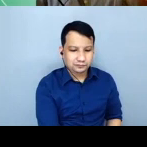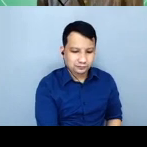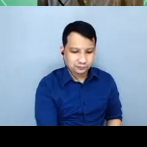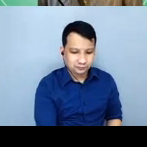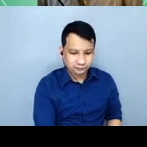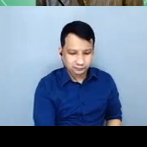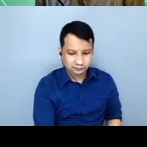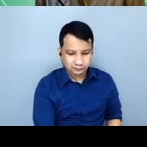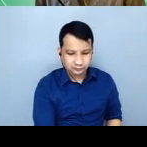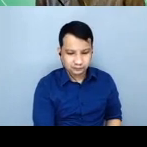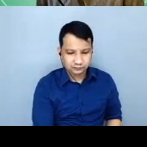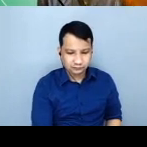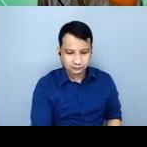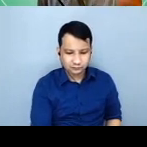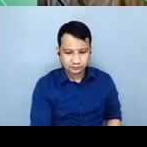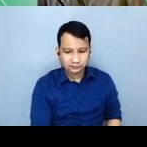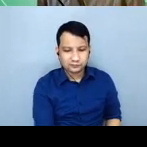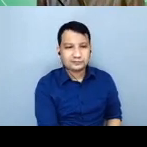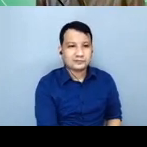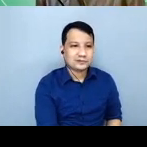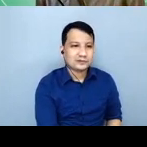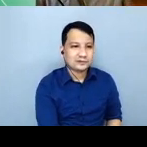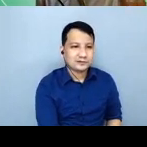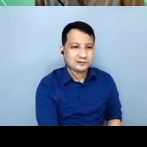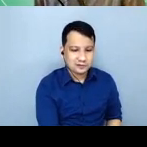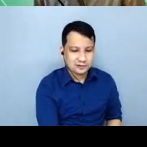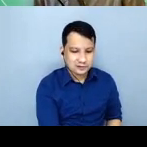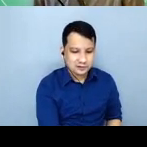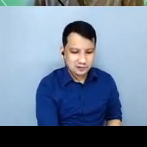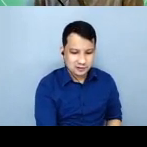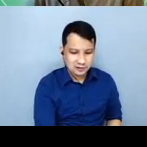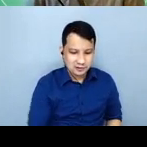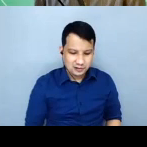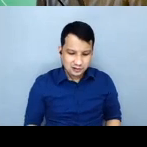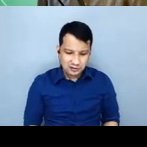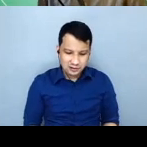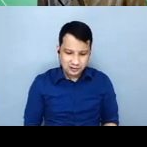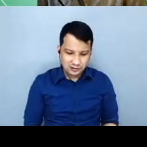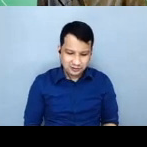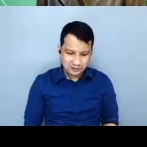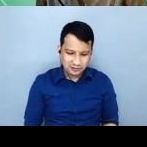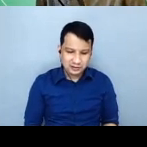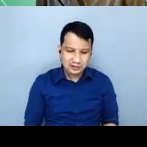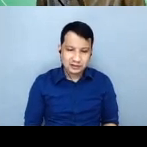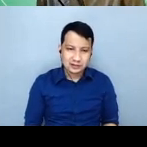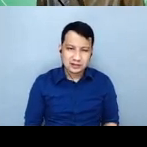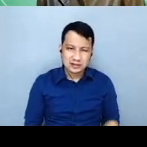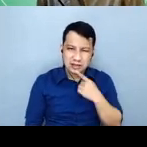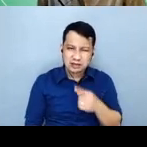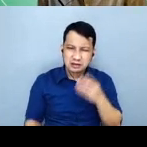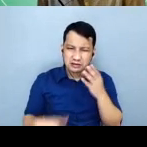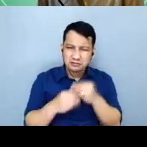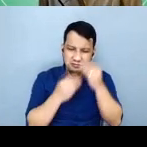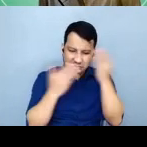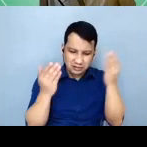Now, next example is these three, one of which is actually very famous if you're familiar with the James Dyson